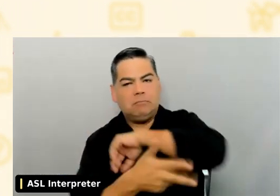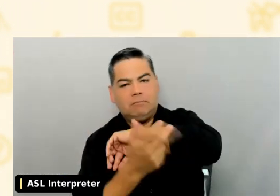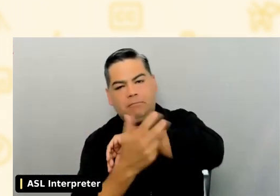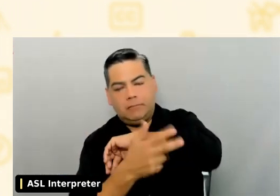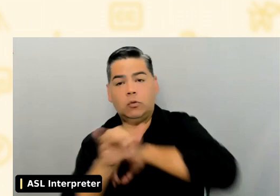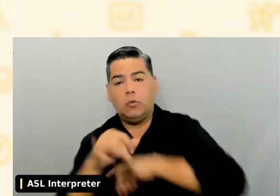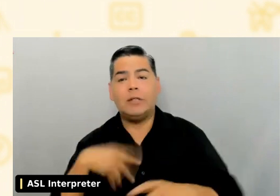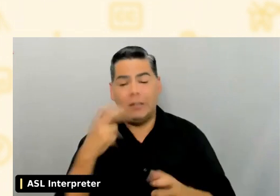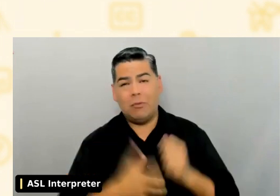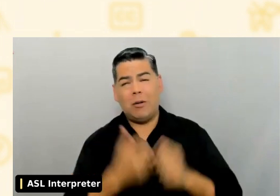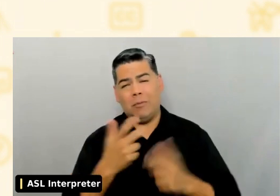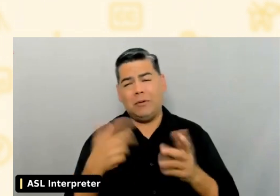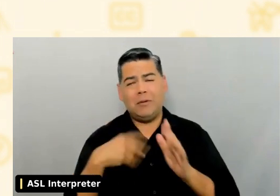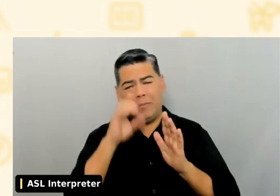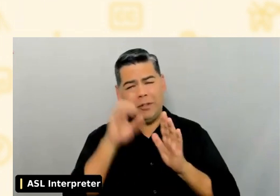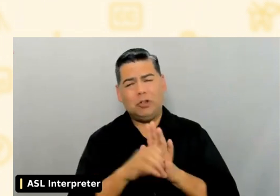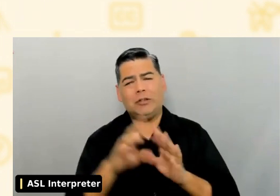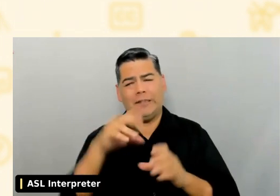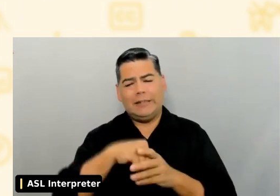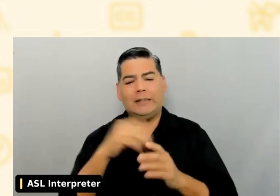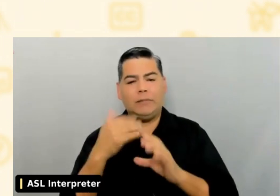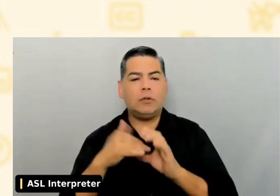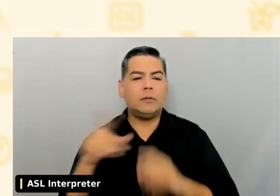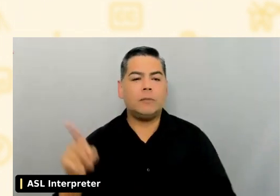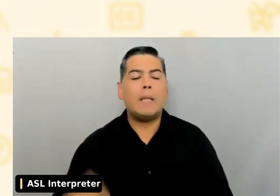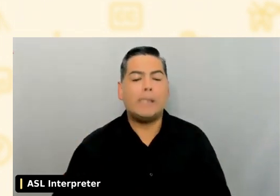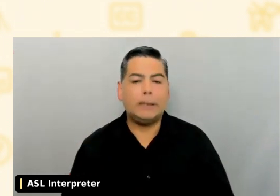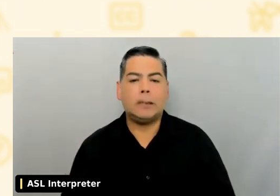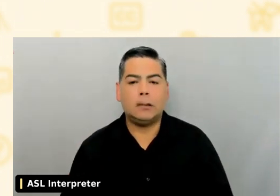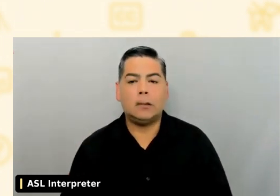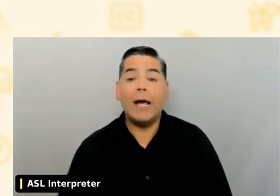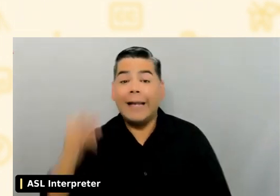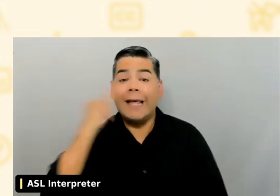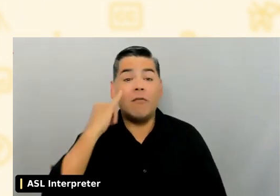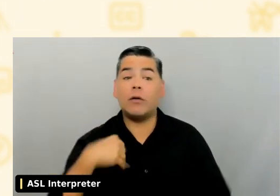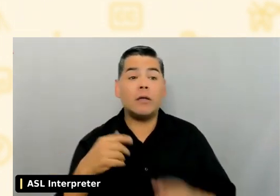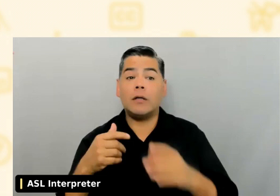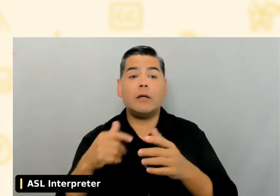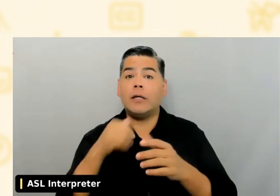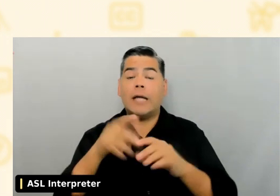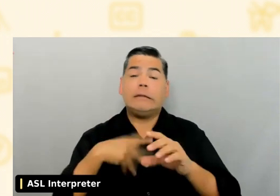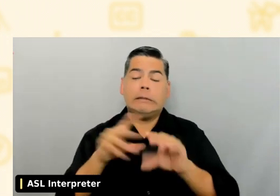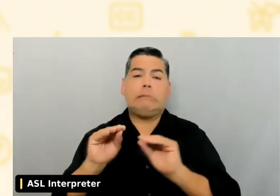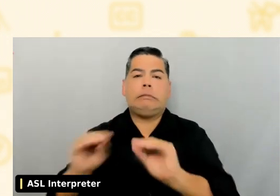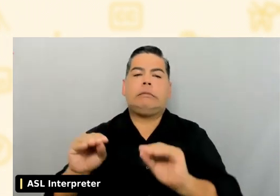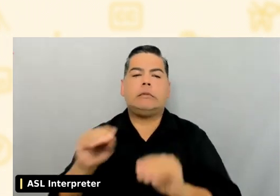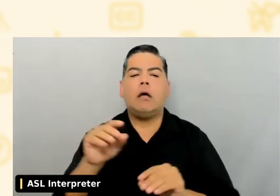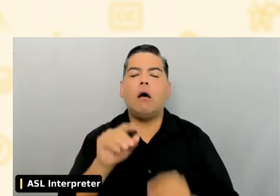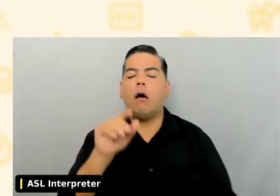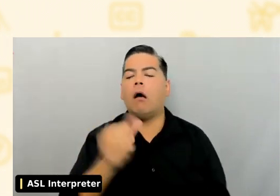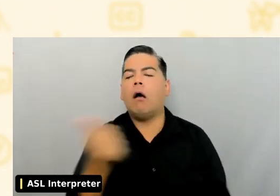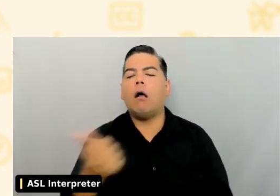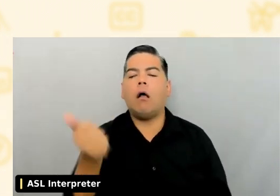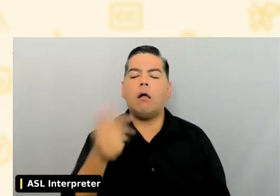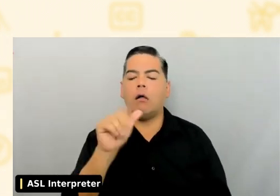problem with images in emails. And if we're not using an alternative text, it can be